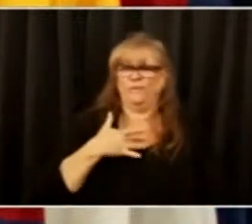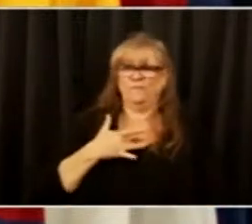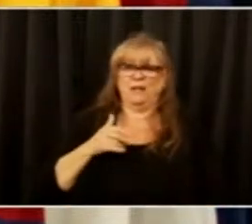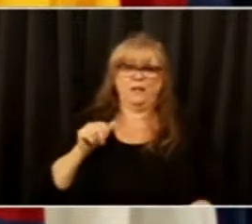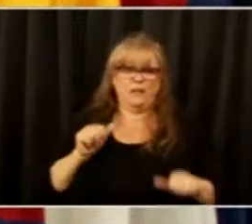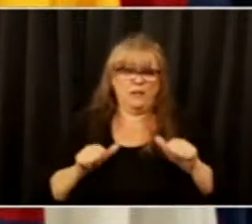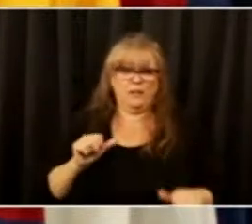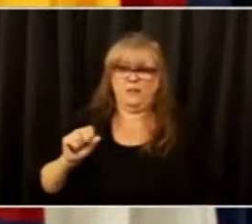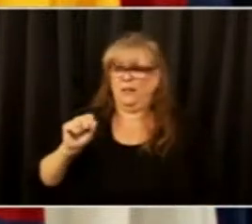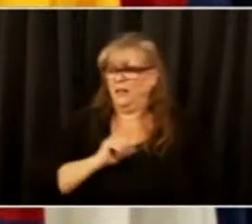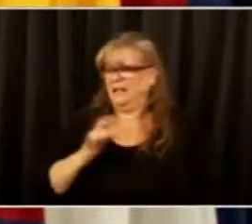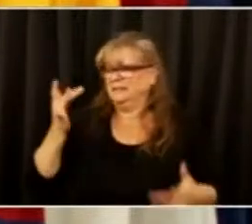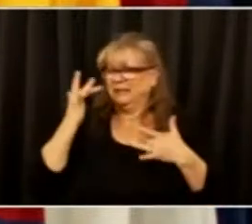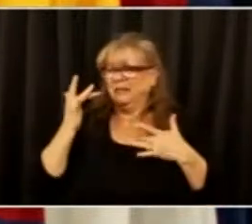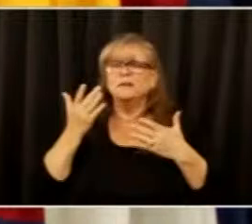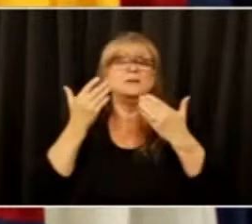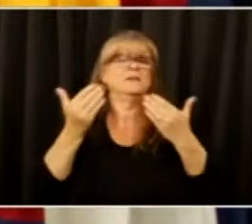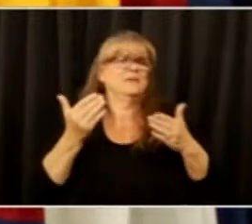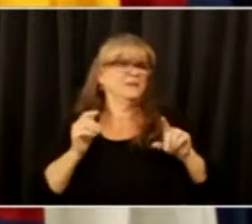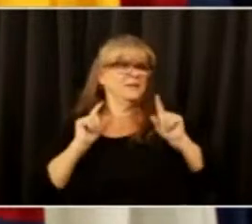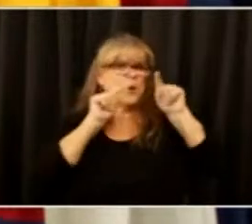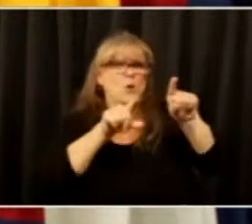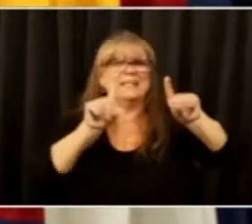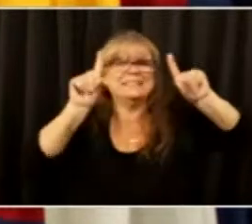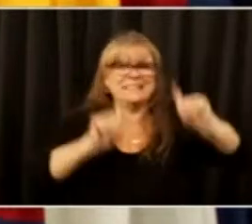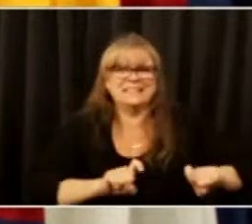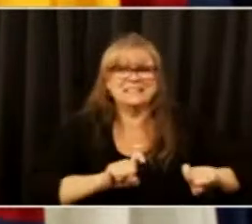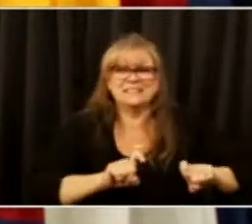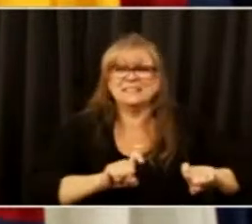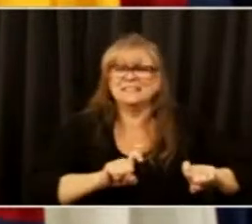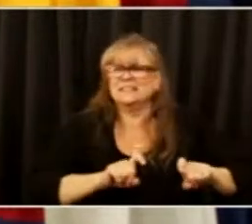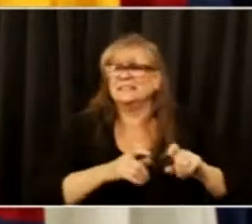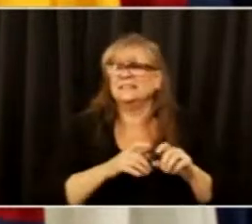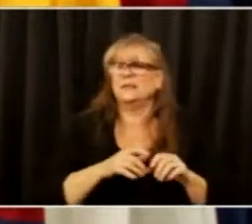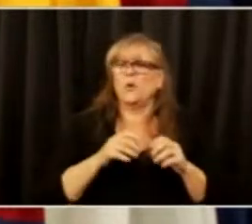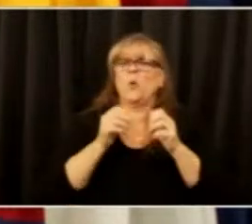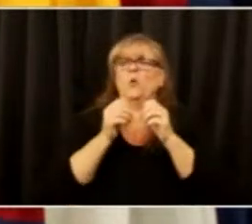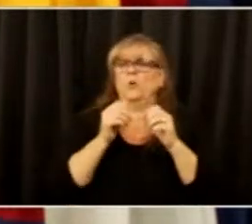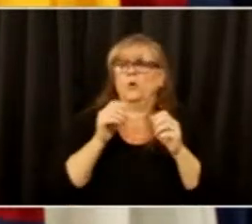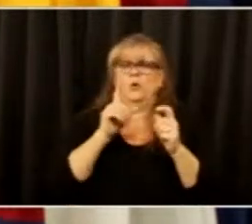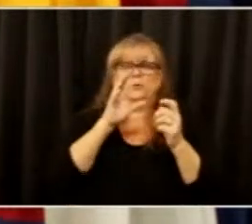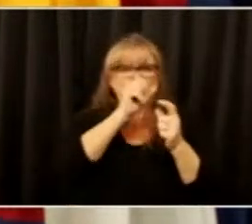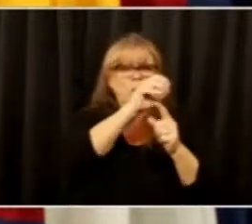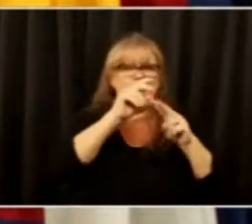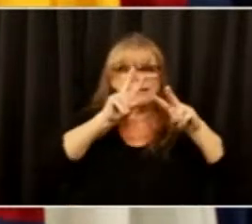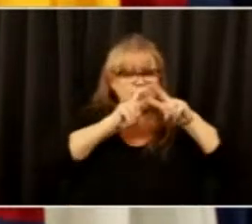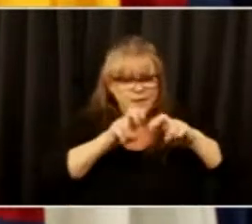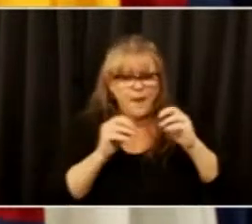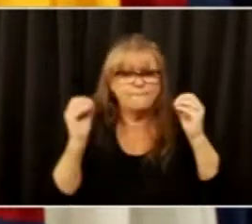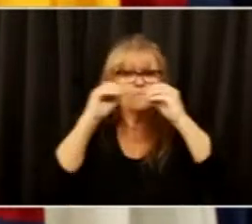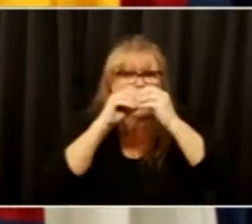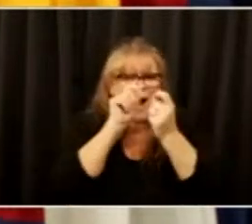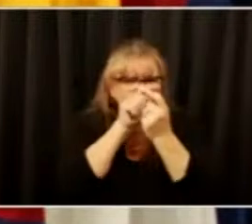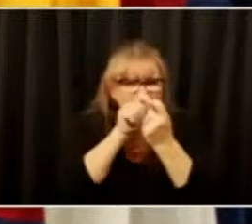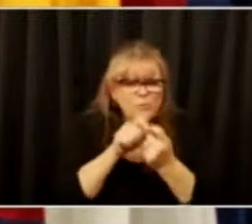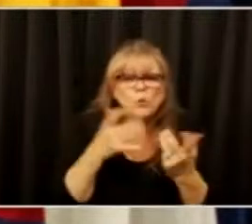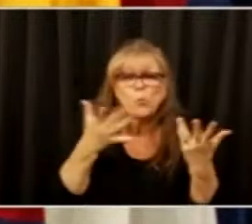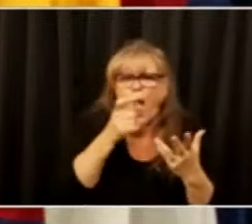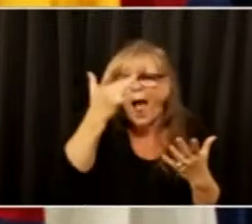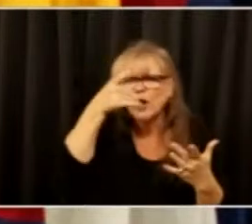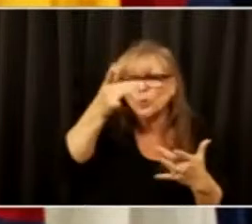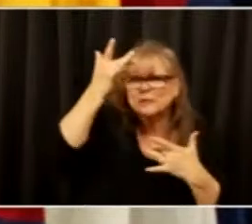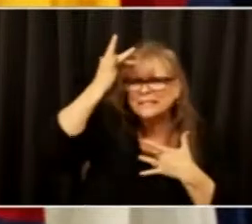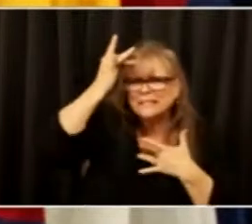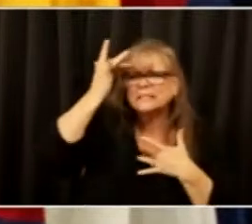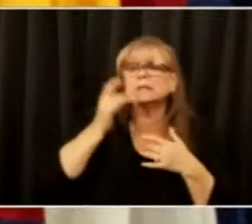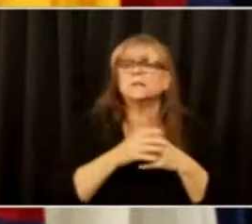PCR test with even higher accuracy rate, and that's also widely available. The Binax, I'll let